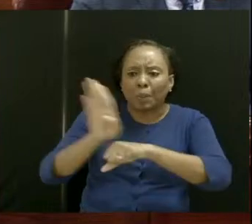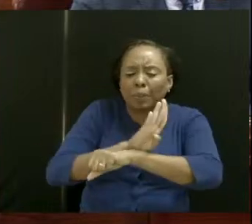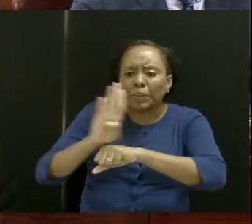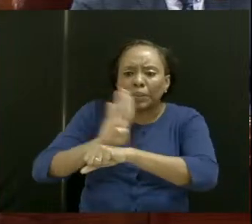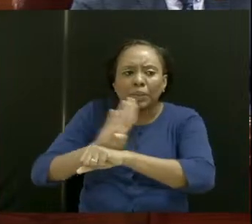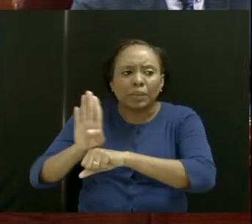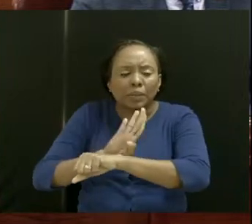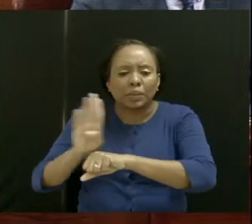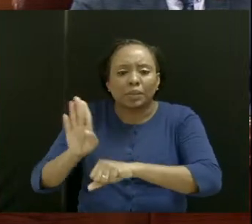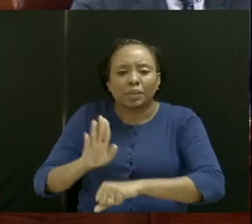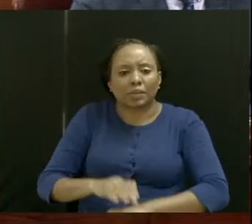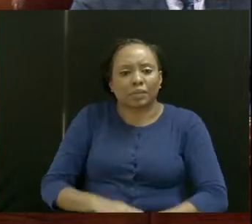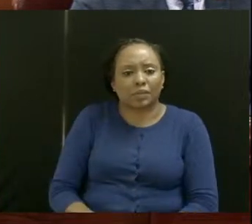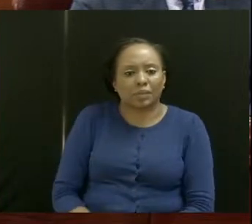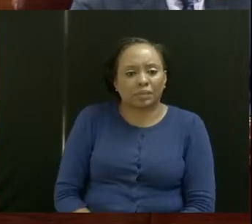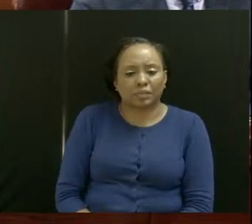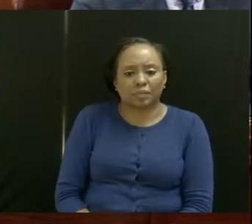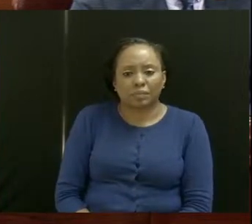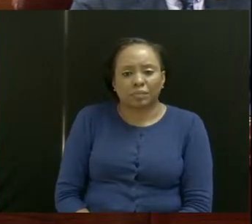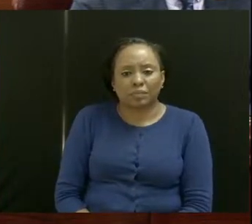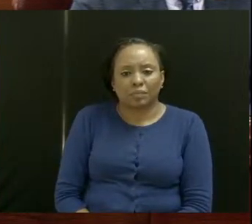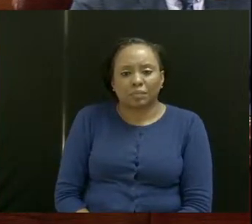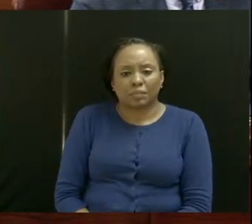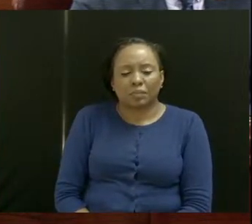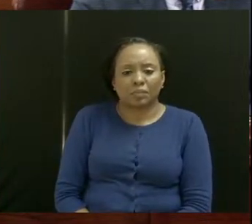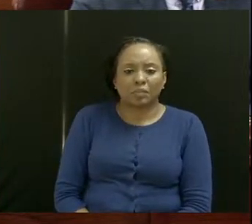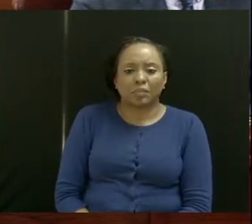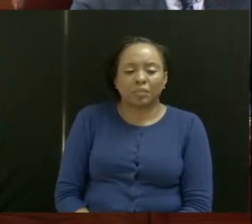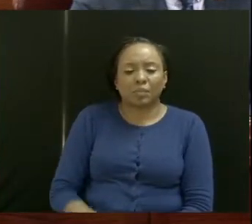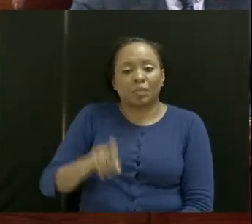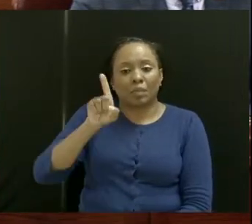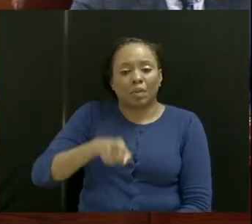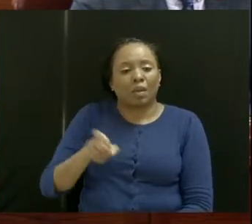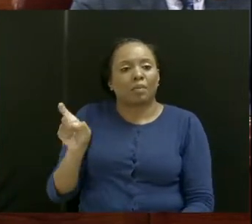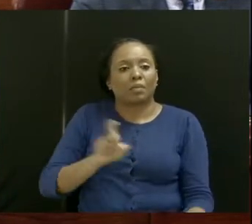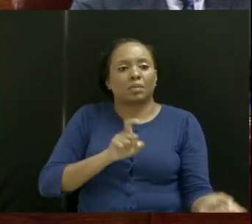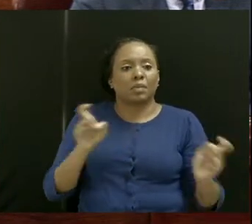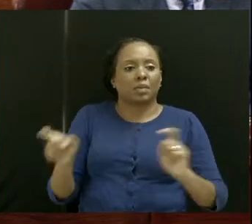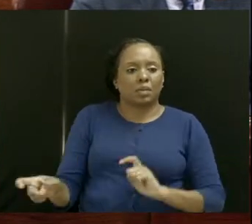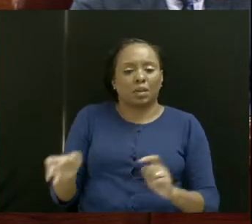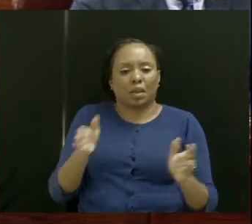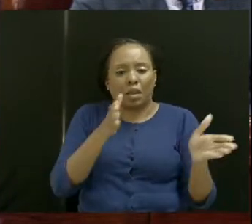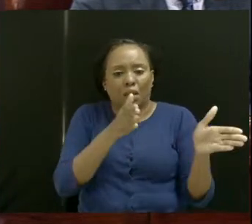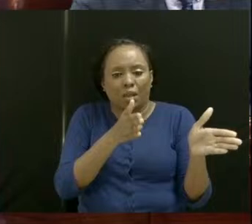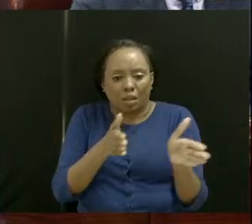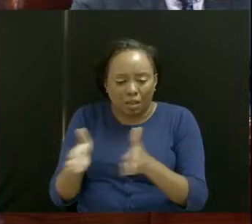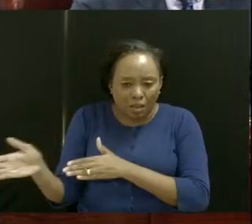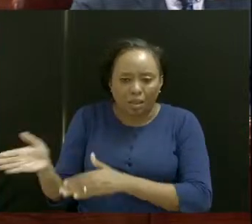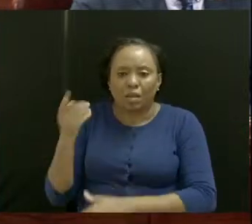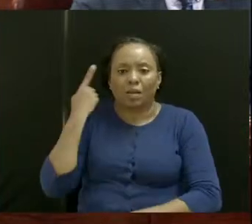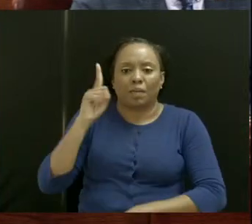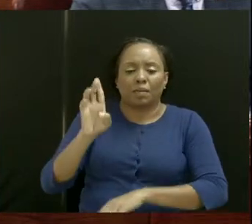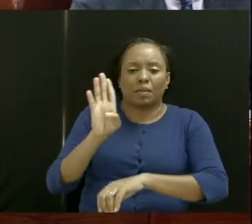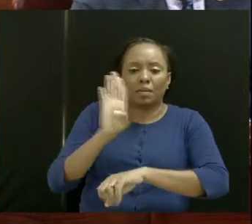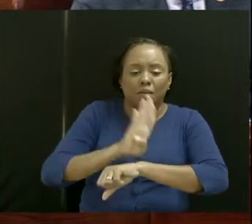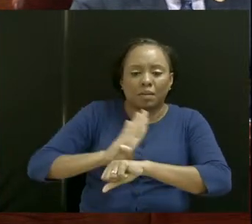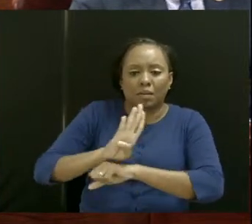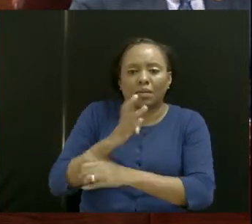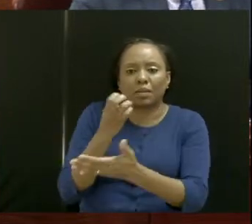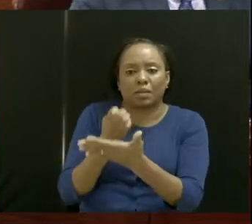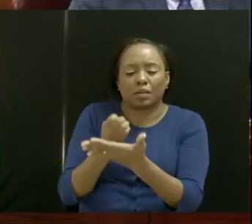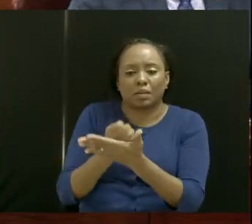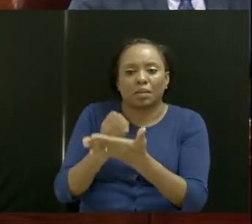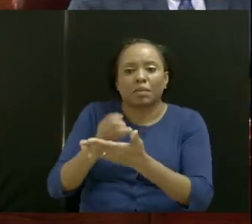we have said that we've got to change the strategic direction of the Barbados economy